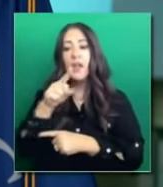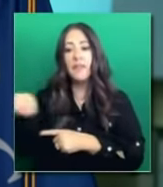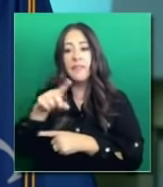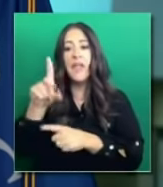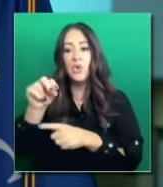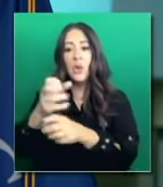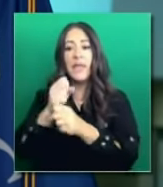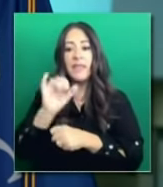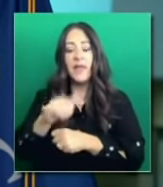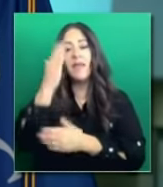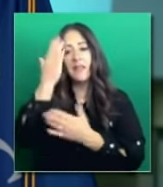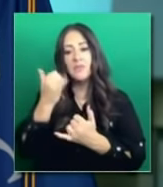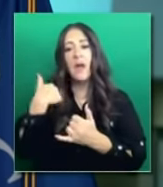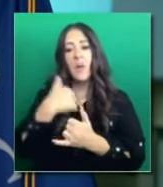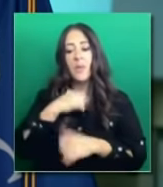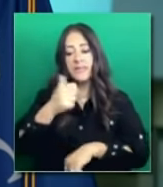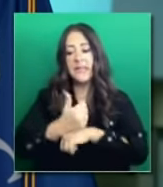those supports.